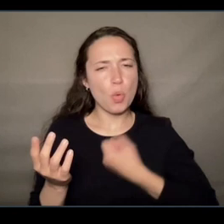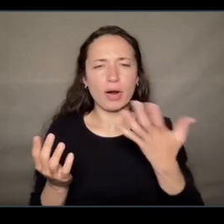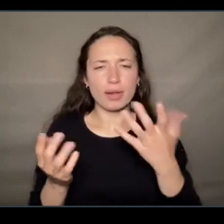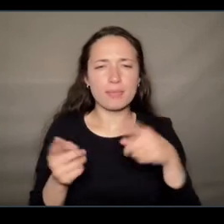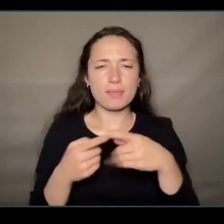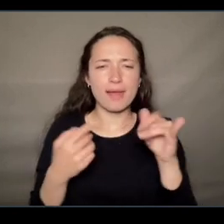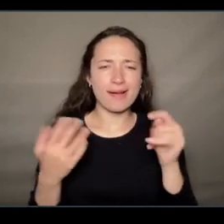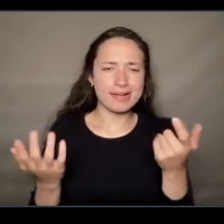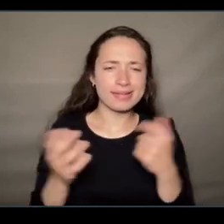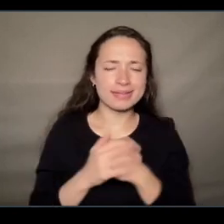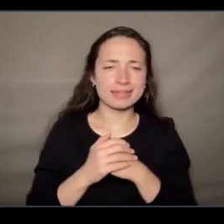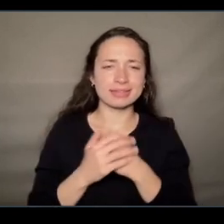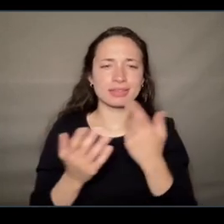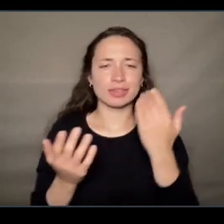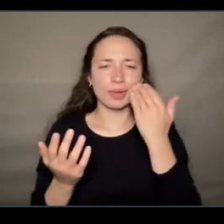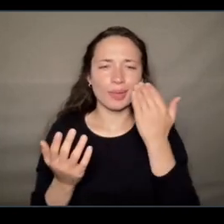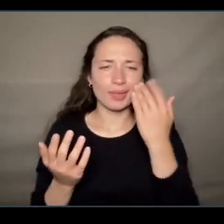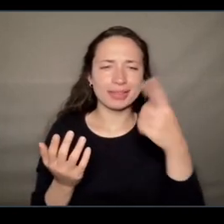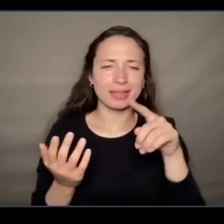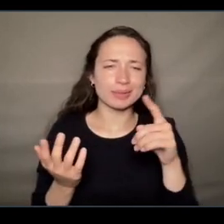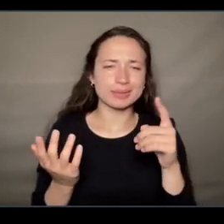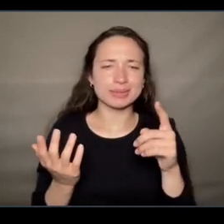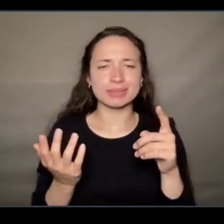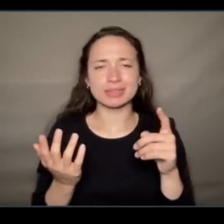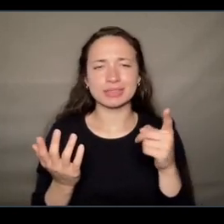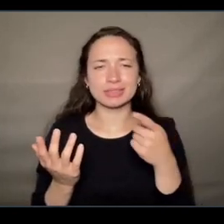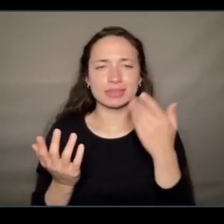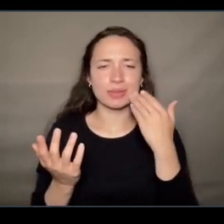there's something weirdly poetic about it.